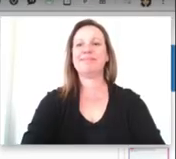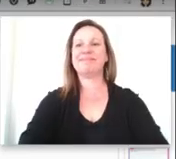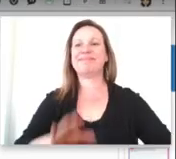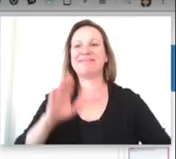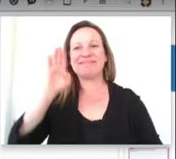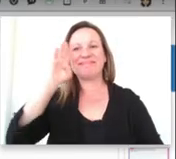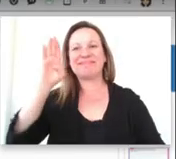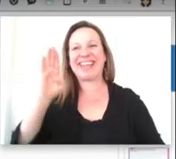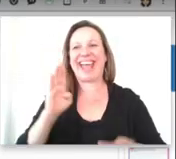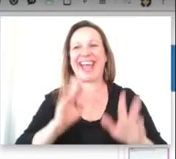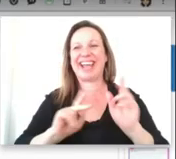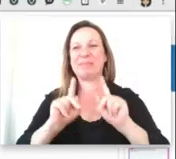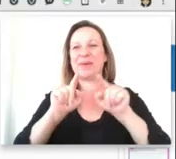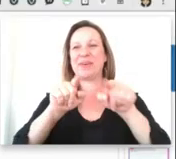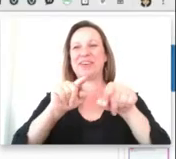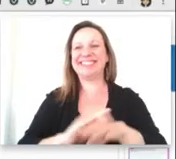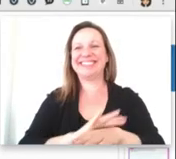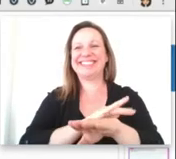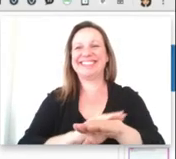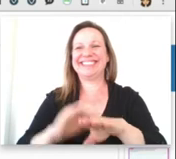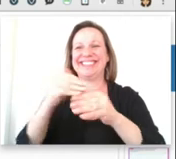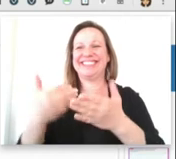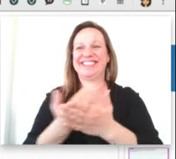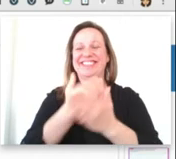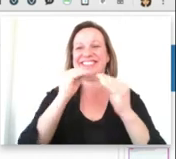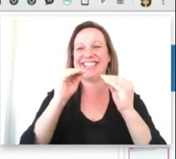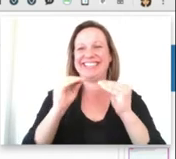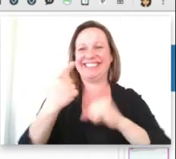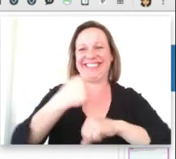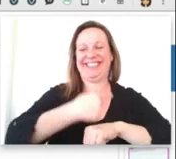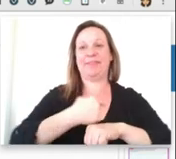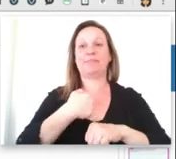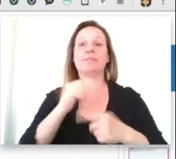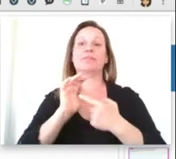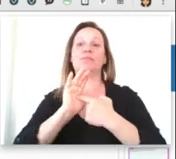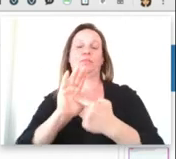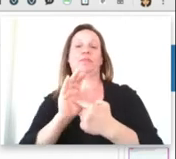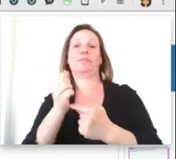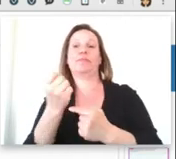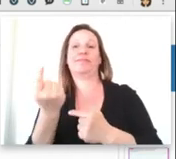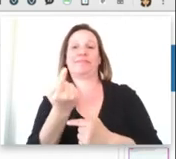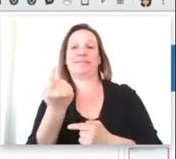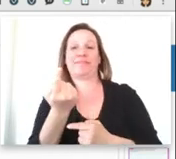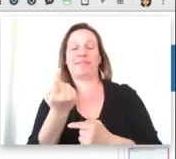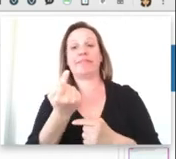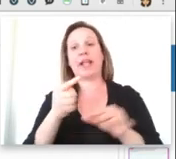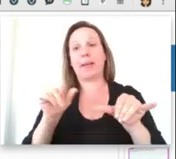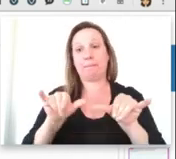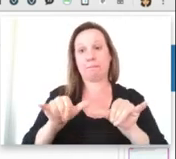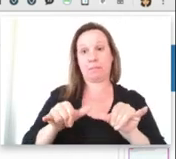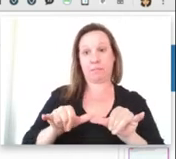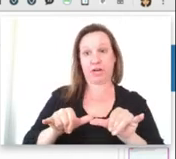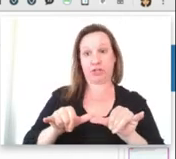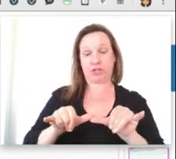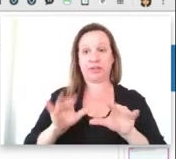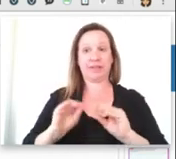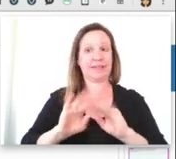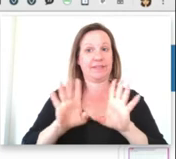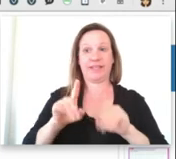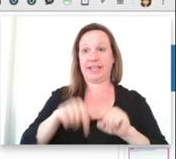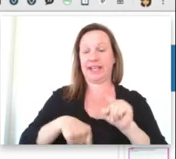Hi, beachgoers. Here we are with a new lesson for today. I want to show you a couple things. So for measuring, we obviously cannot